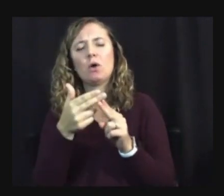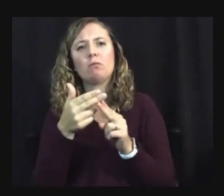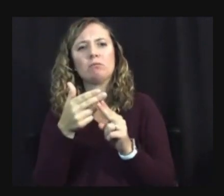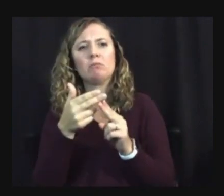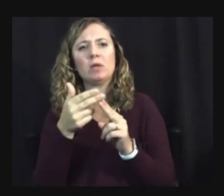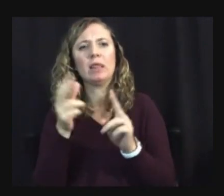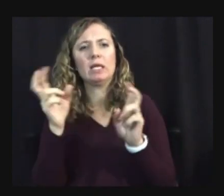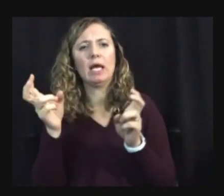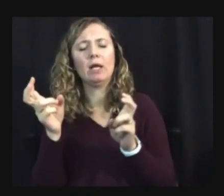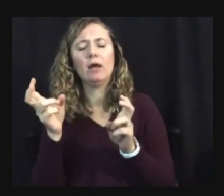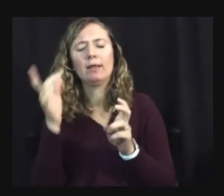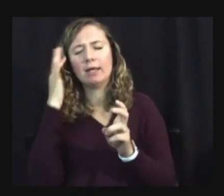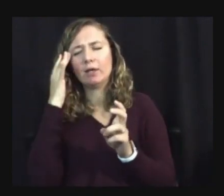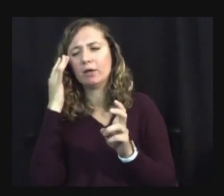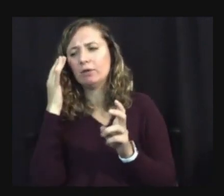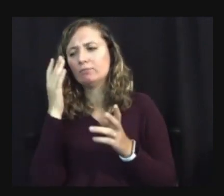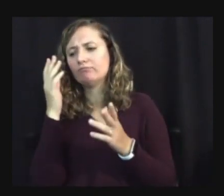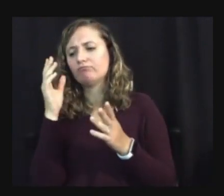then type it in here.